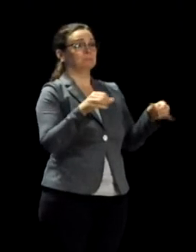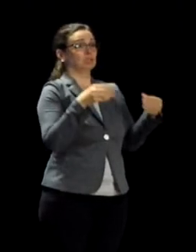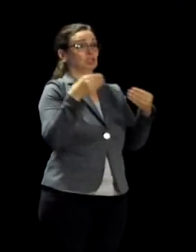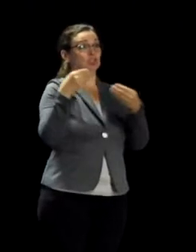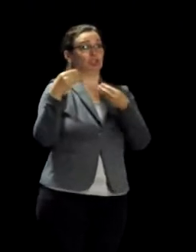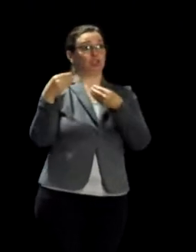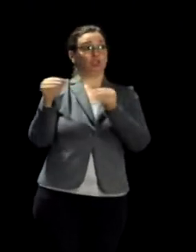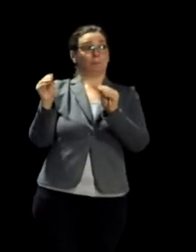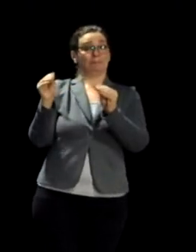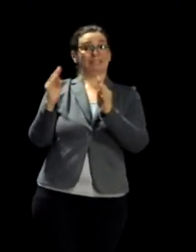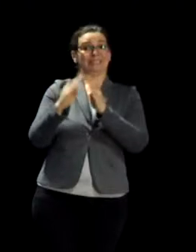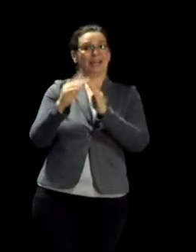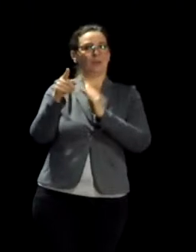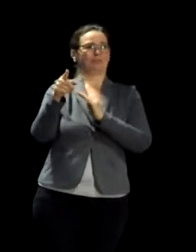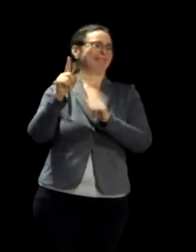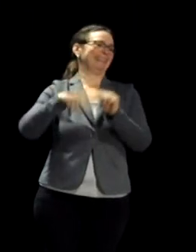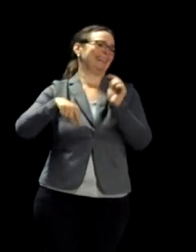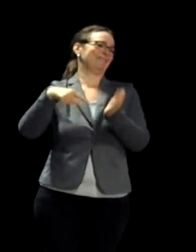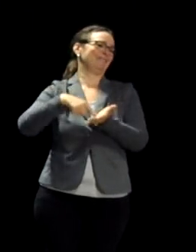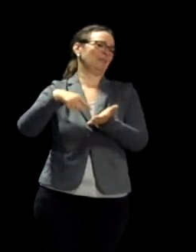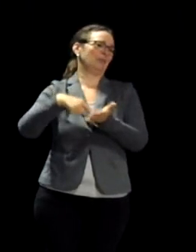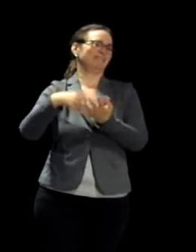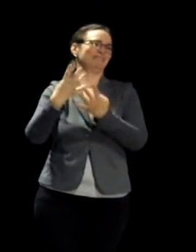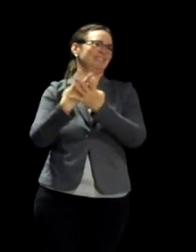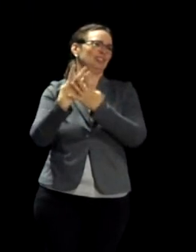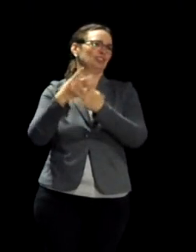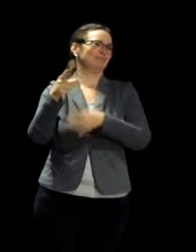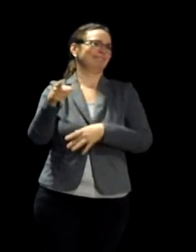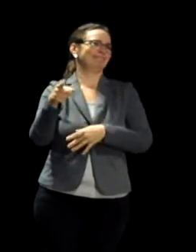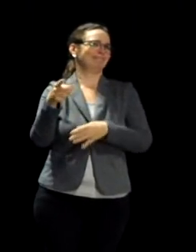You've heard from neither ownership? Well,